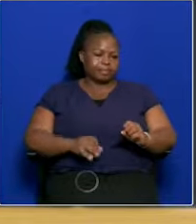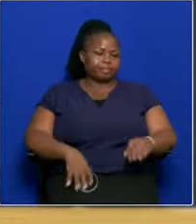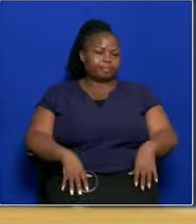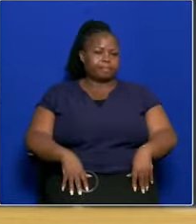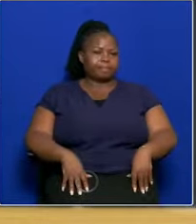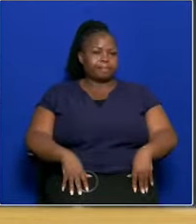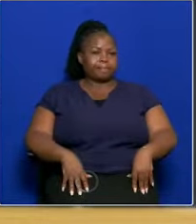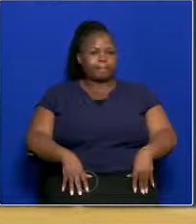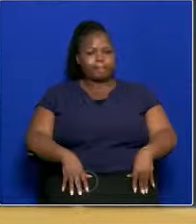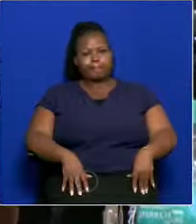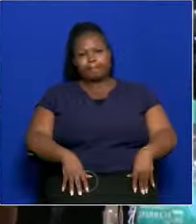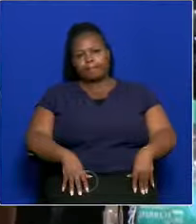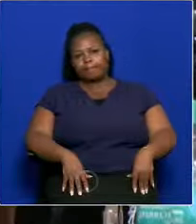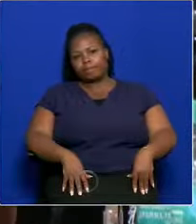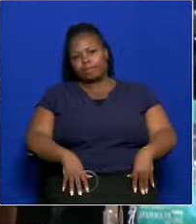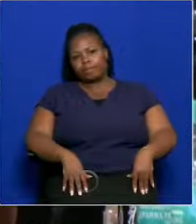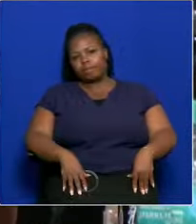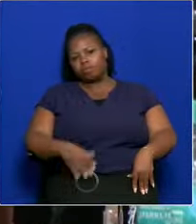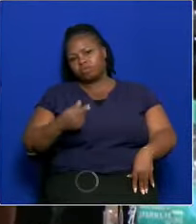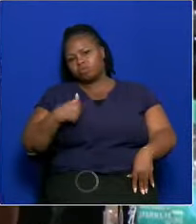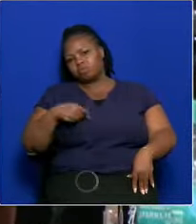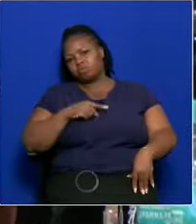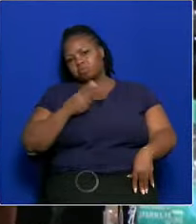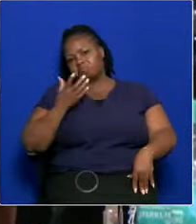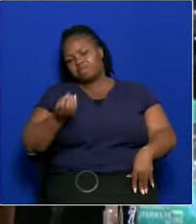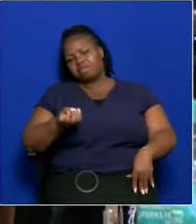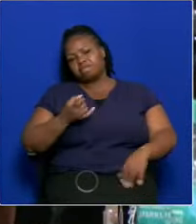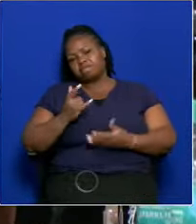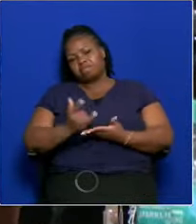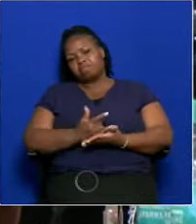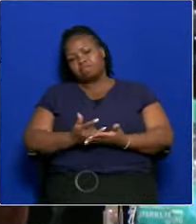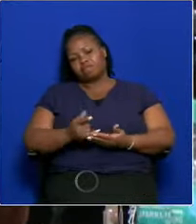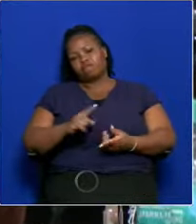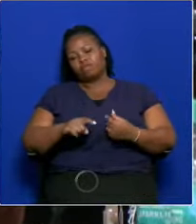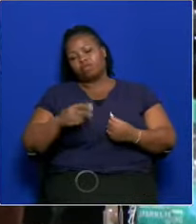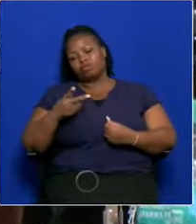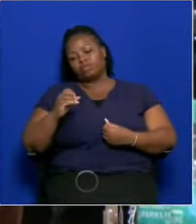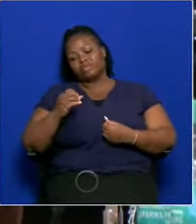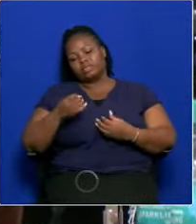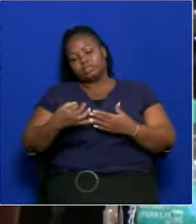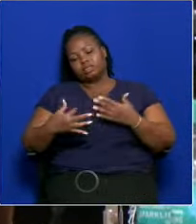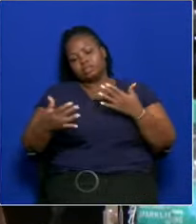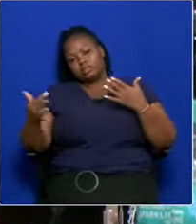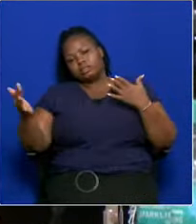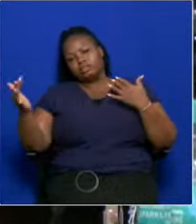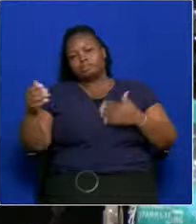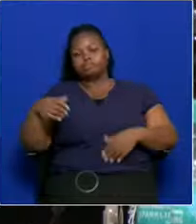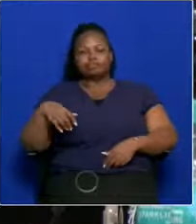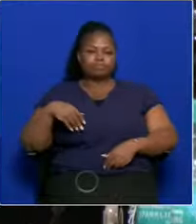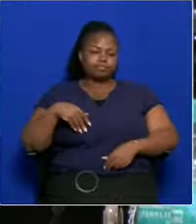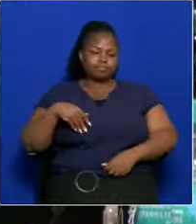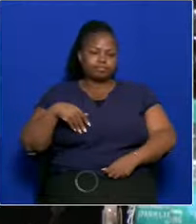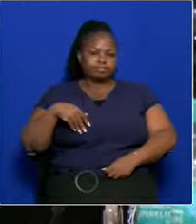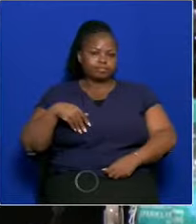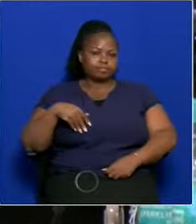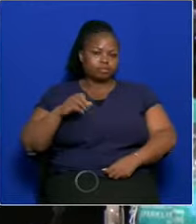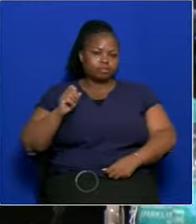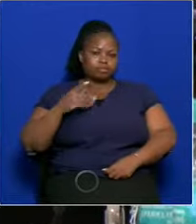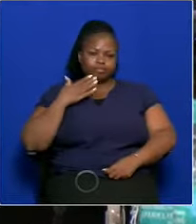his disposal would be chats commencing from the 20th when his new device was bought. Okay, thank you.